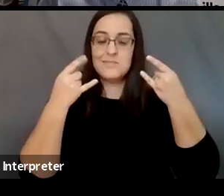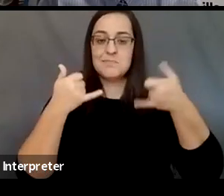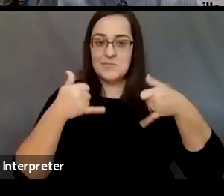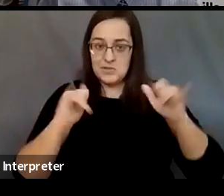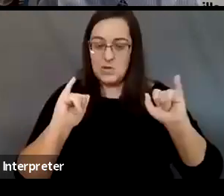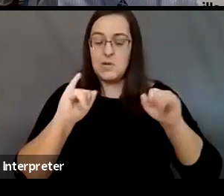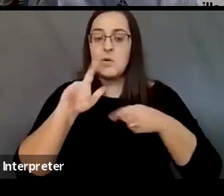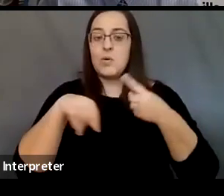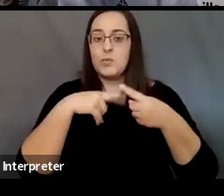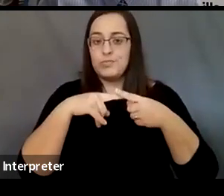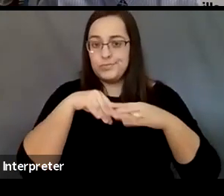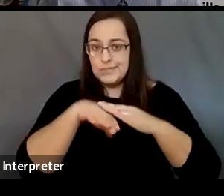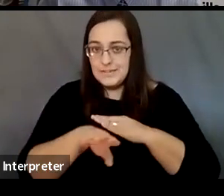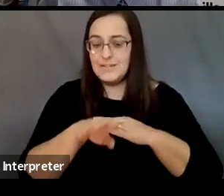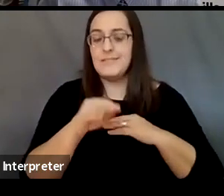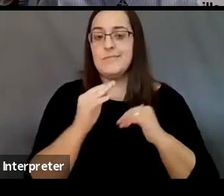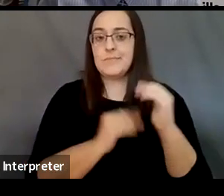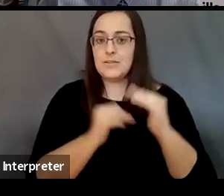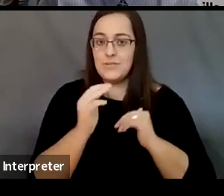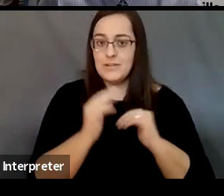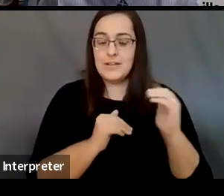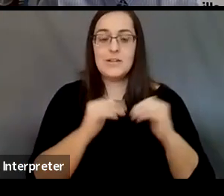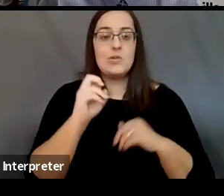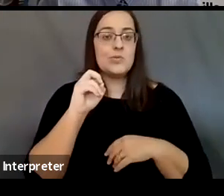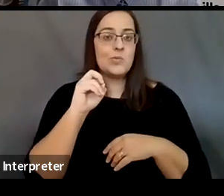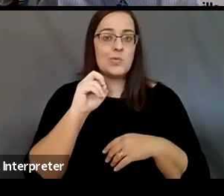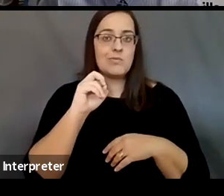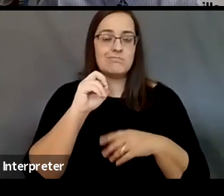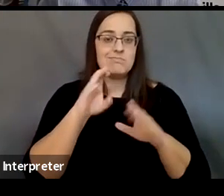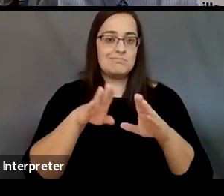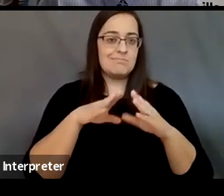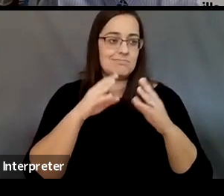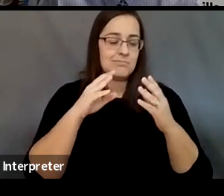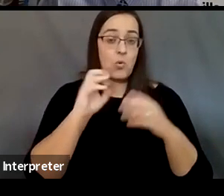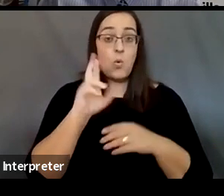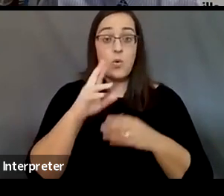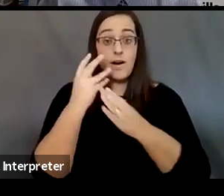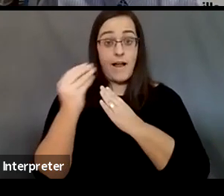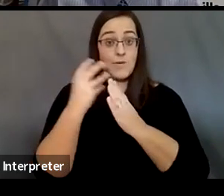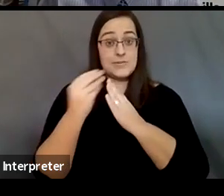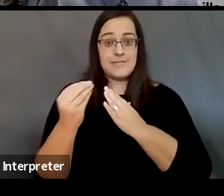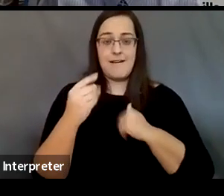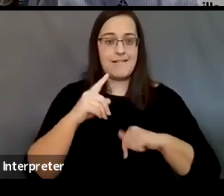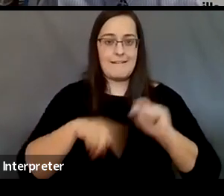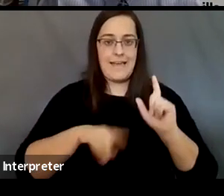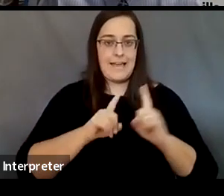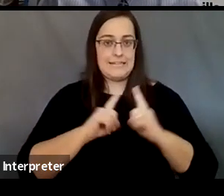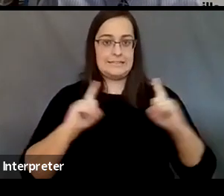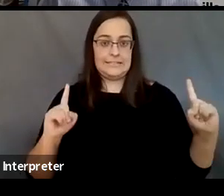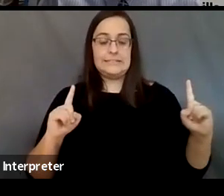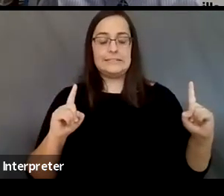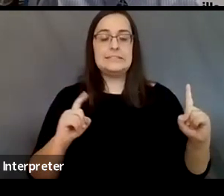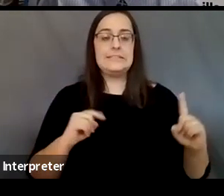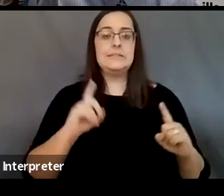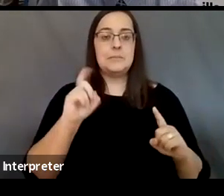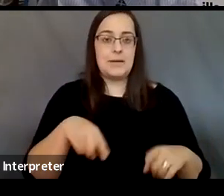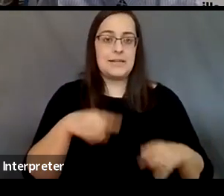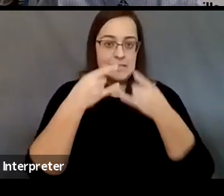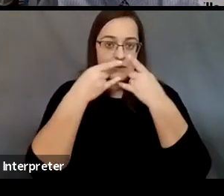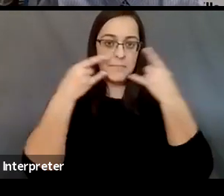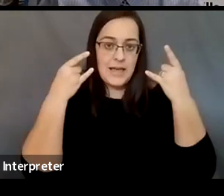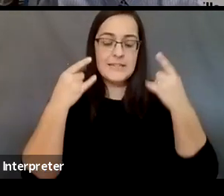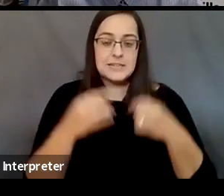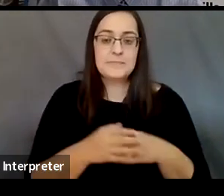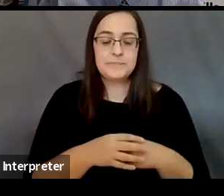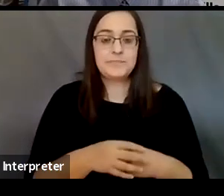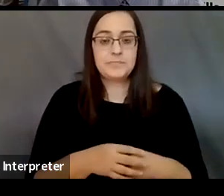when inside commercial entities or other buildings or spaces open to the public, or when you're in an outdoor space, wherever it's not feasible to maintain 6 feet of social